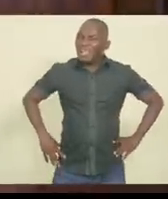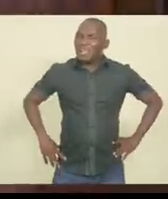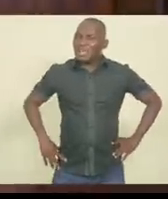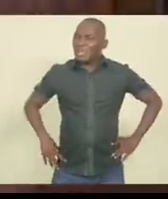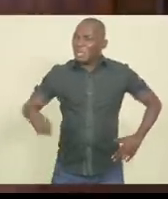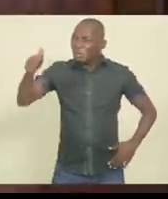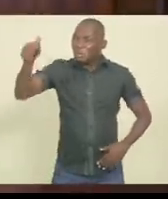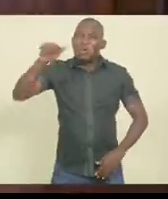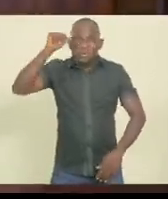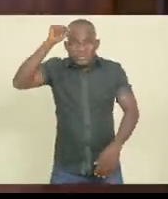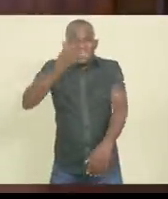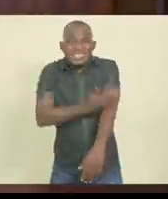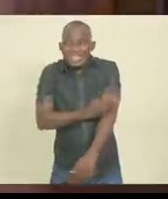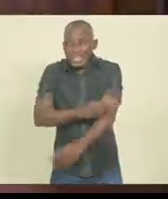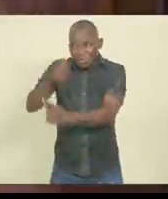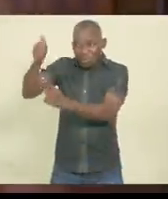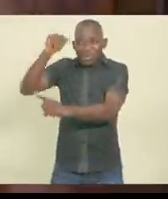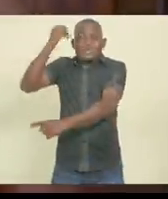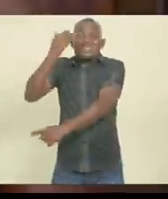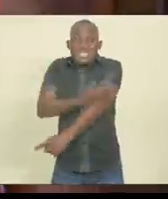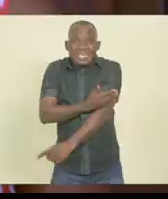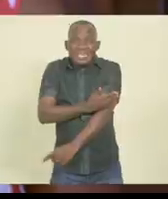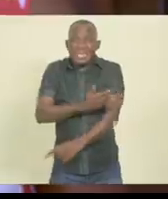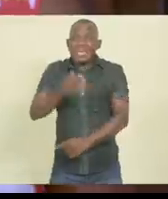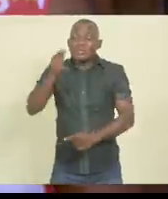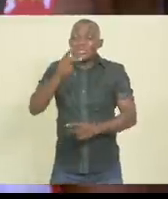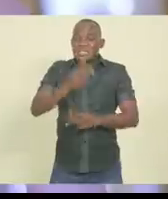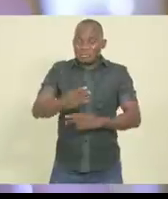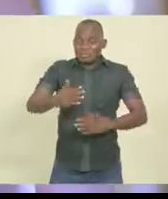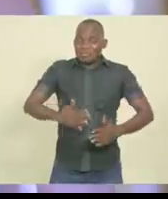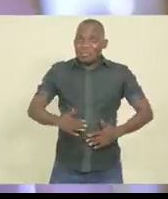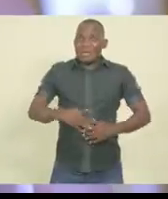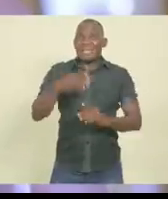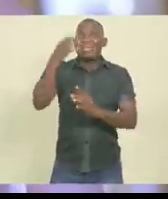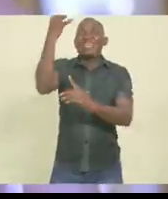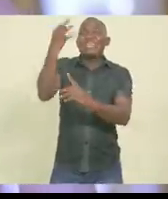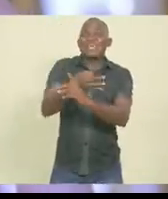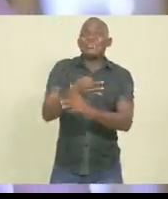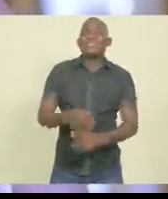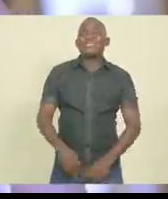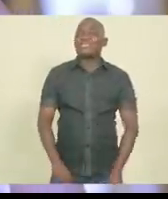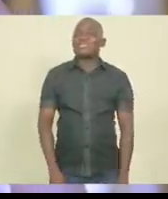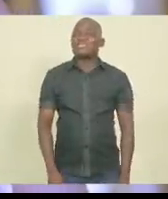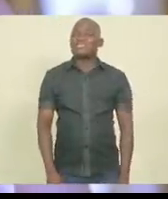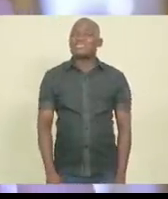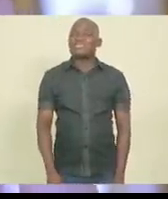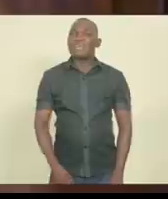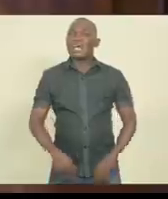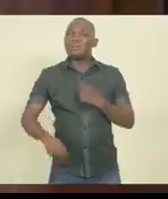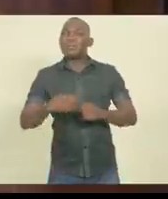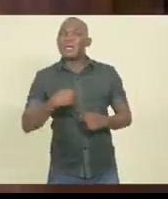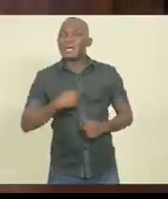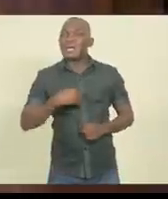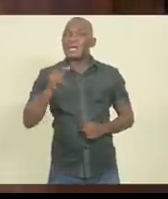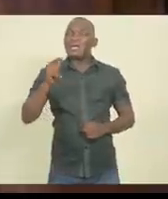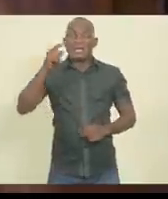Your son, your own child that you carried in your womb for 9 months, no matter the conditions, eh? Is